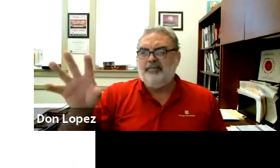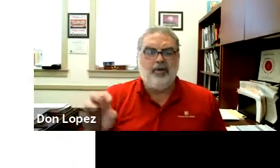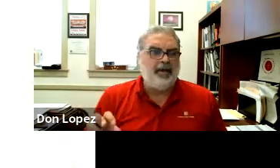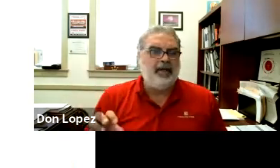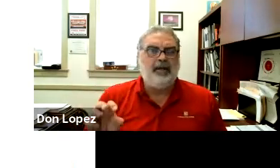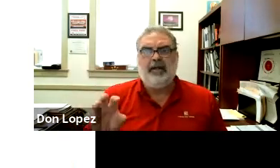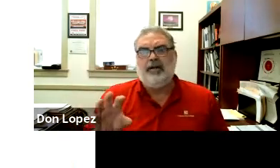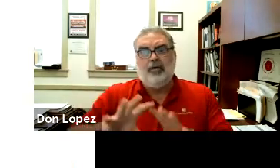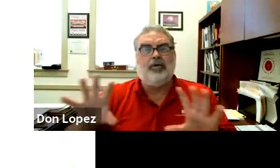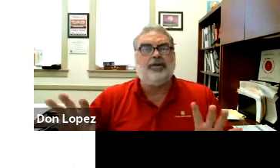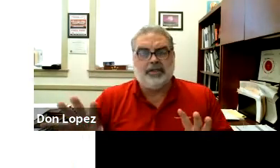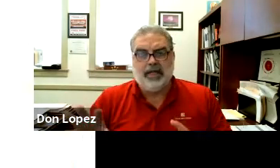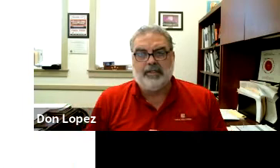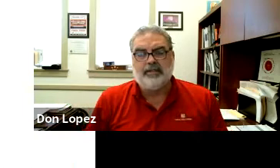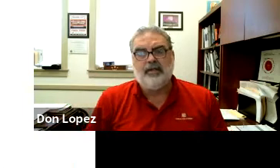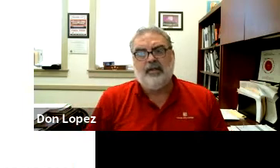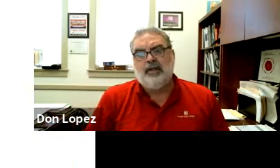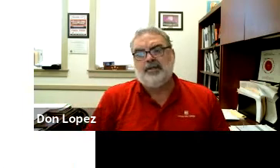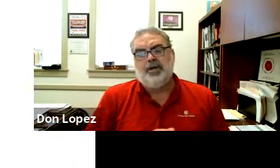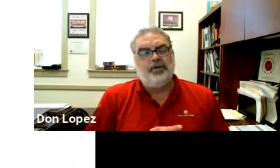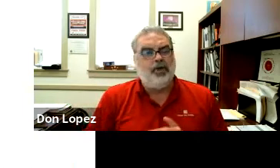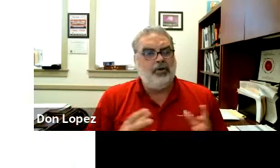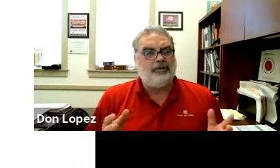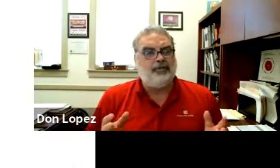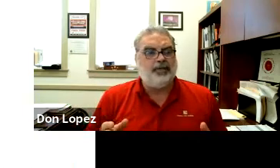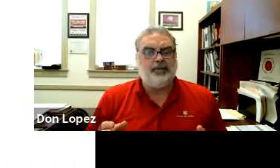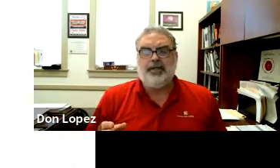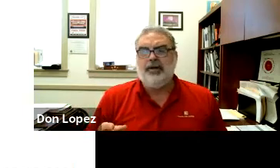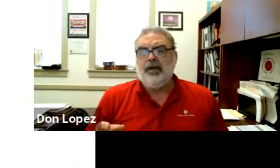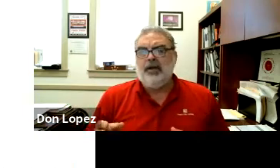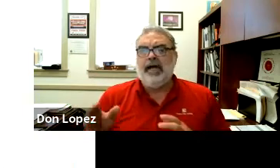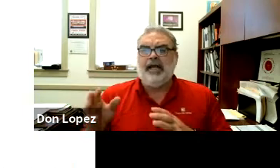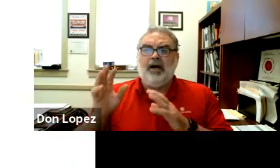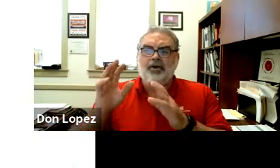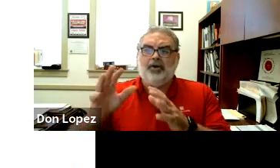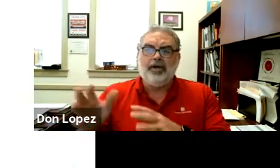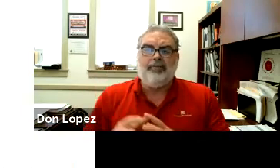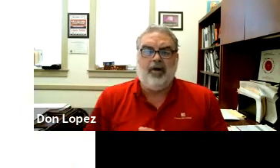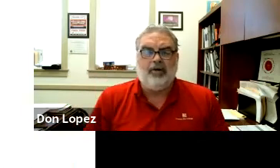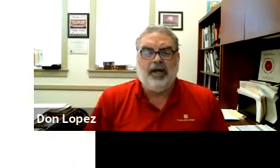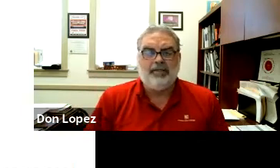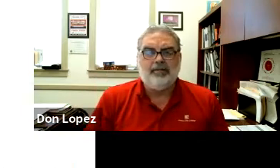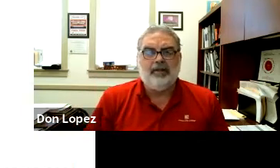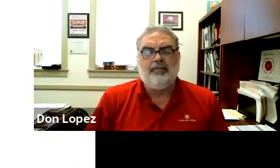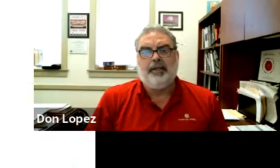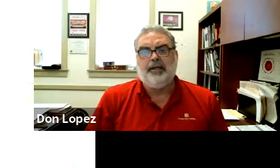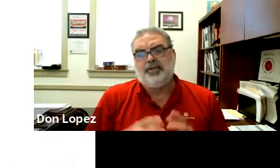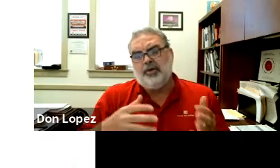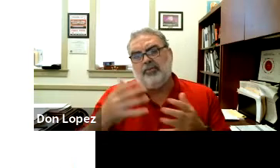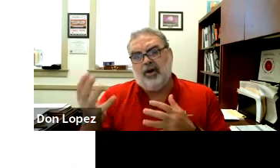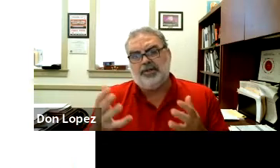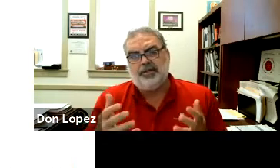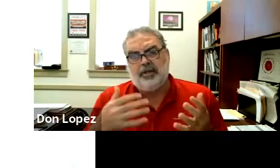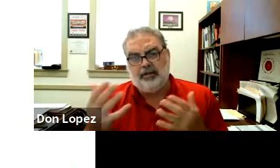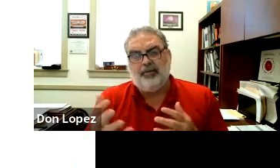momentum, employment, and then overall success. And so you'll notice, for instance, here that under learning progress, right, because